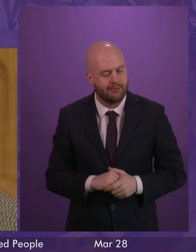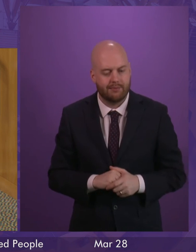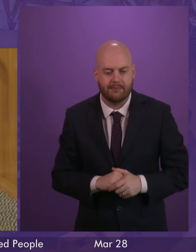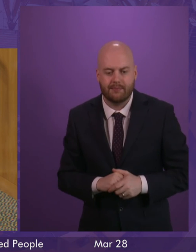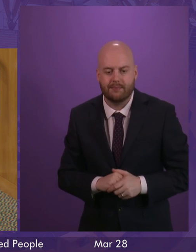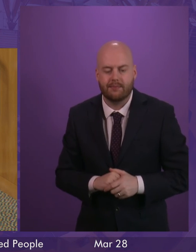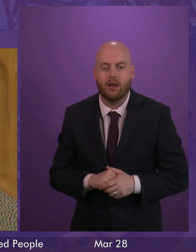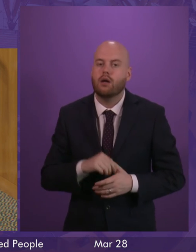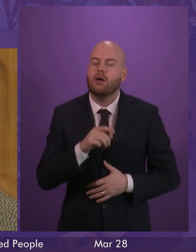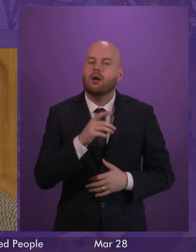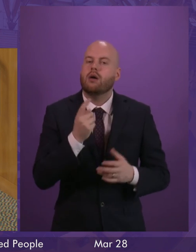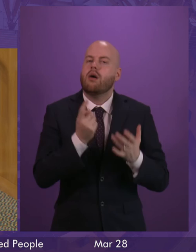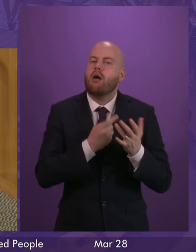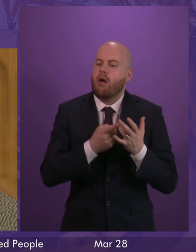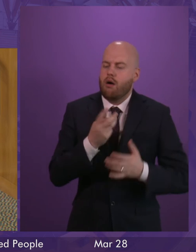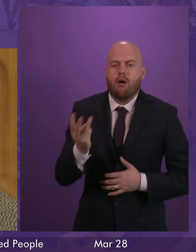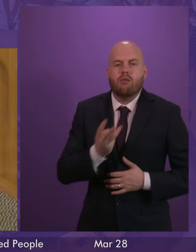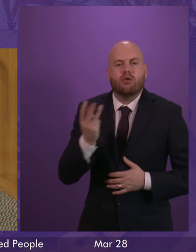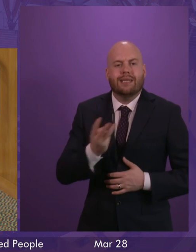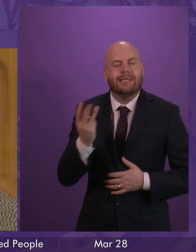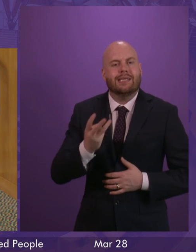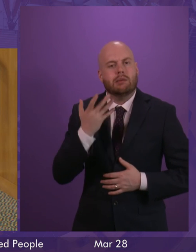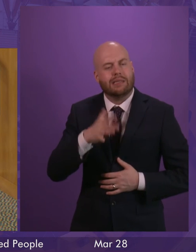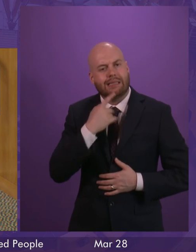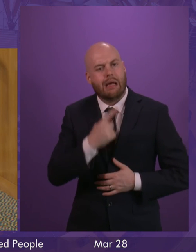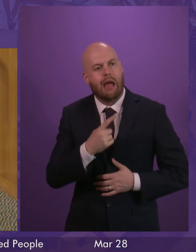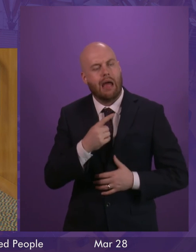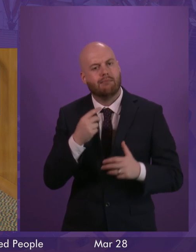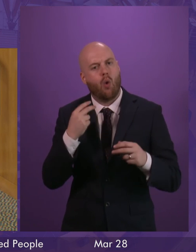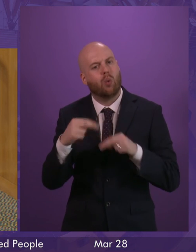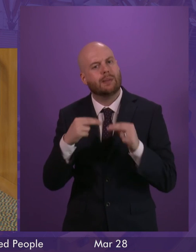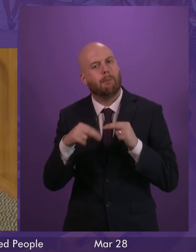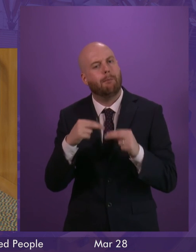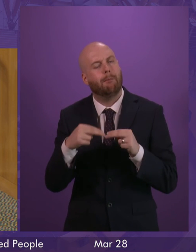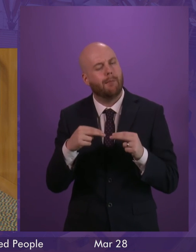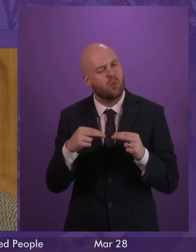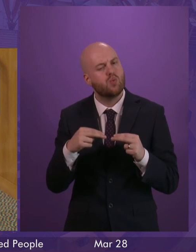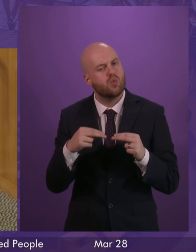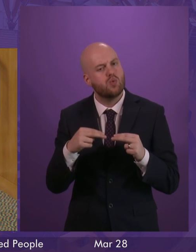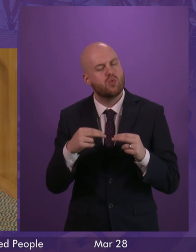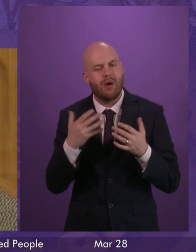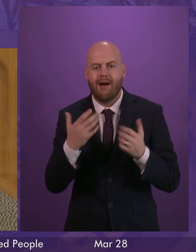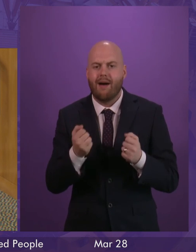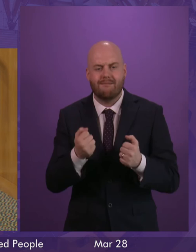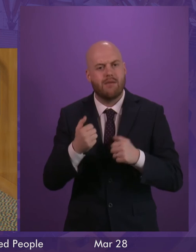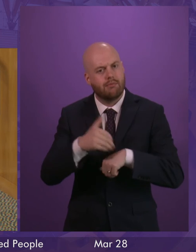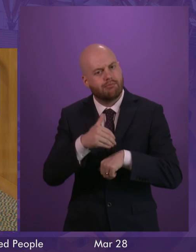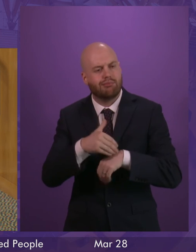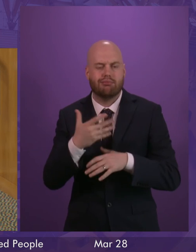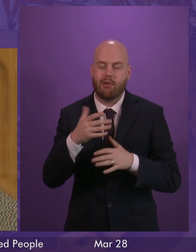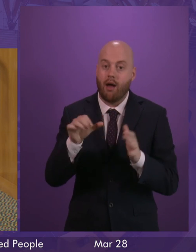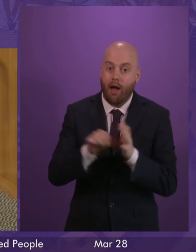and Tom Mason spoke about some of the difficulties that autism can cause and the impact of transition. And